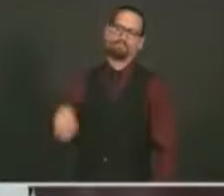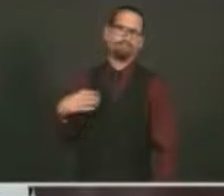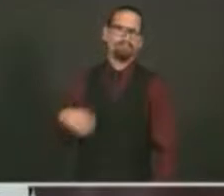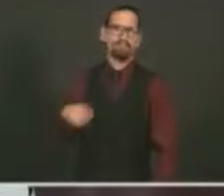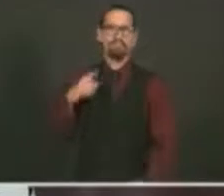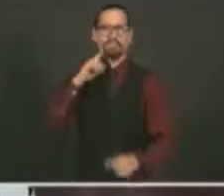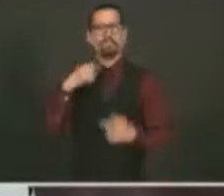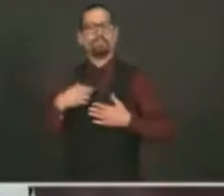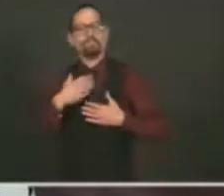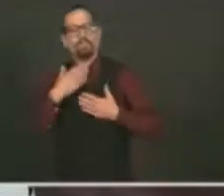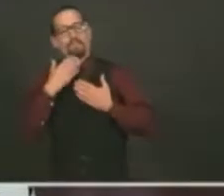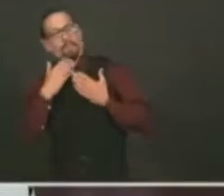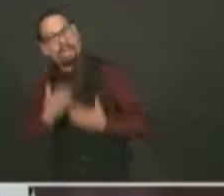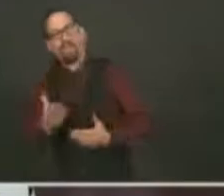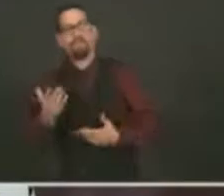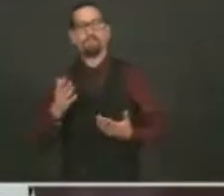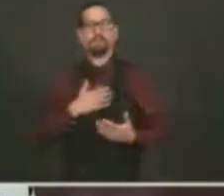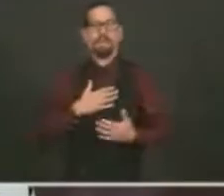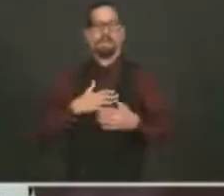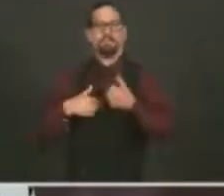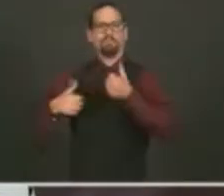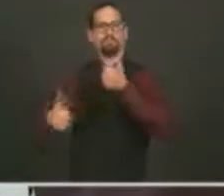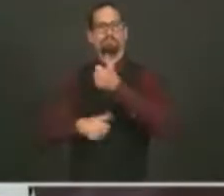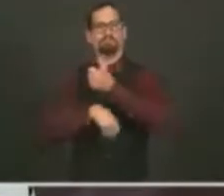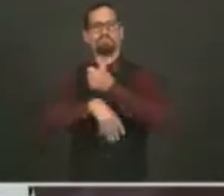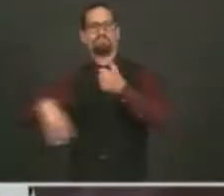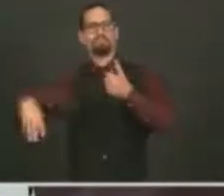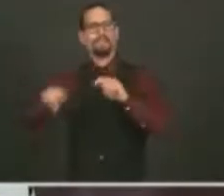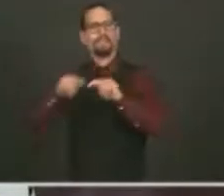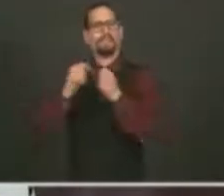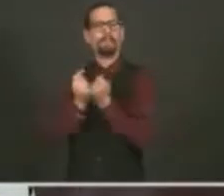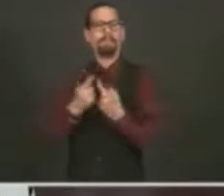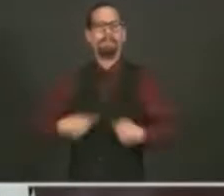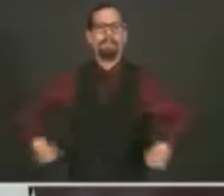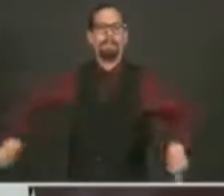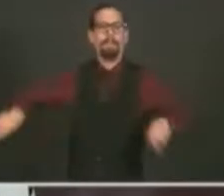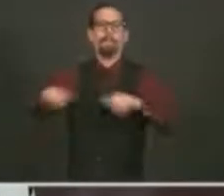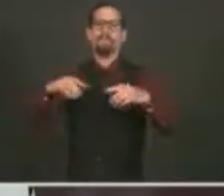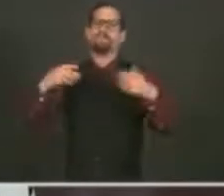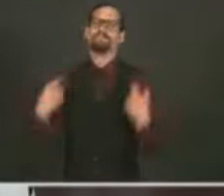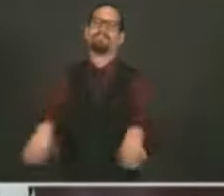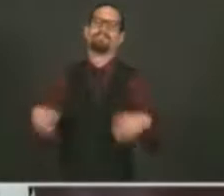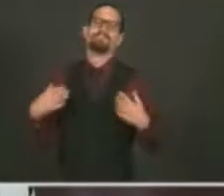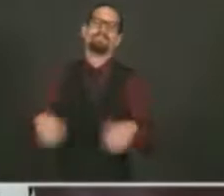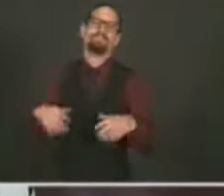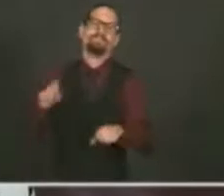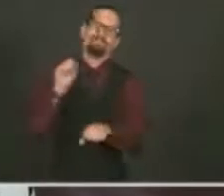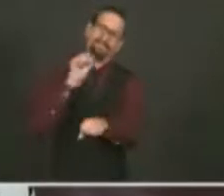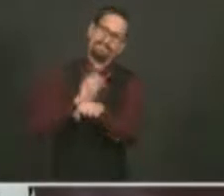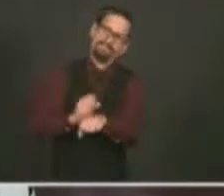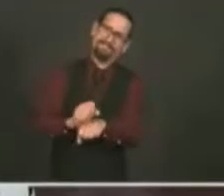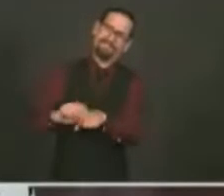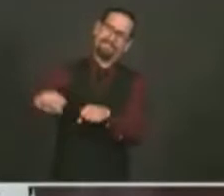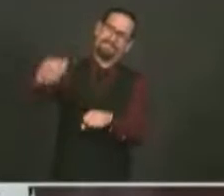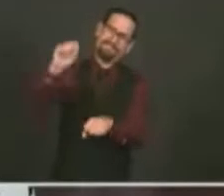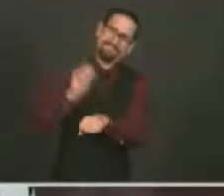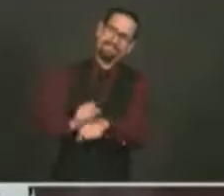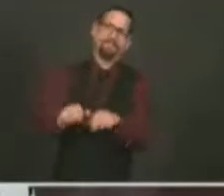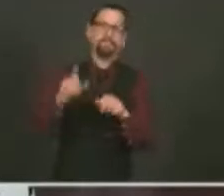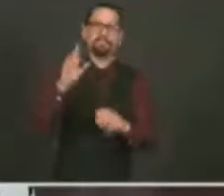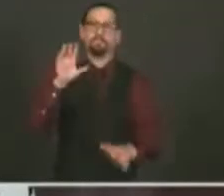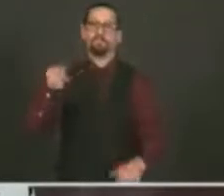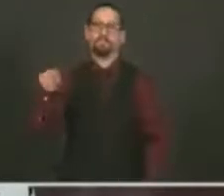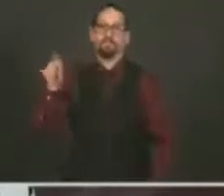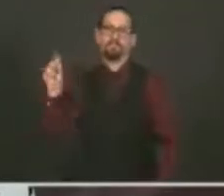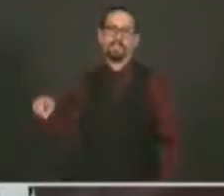working tirelessly to help ensure that that happens. It truly is and must continue to be a